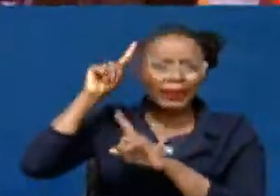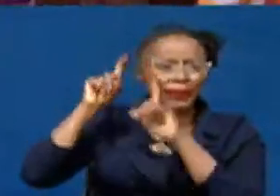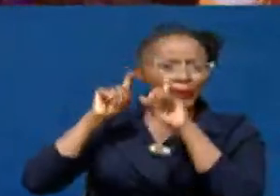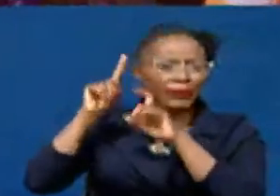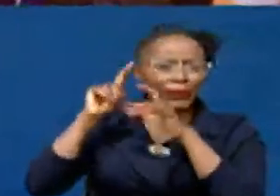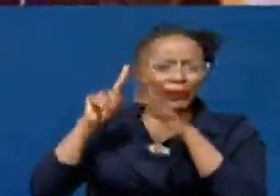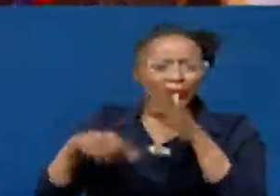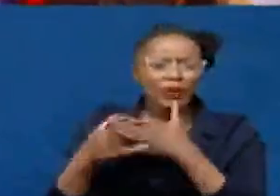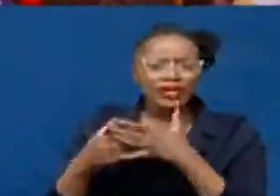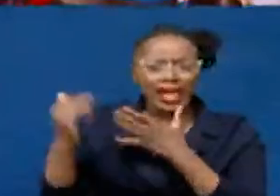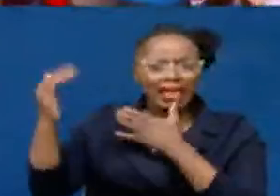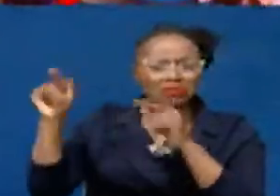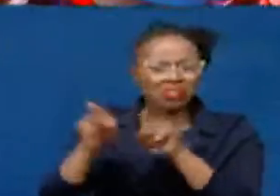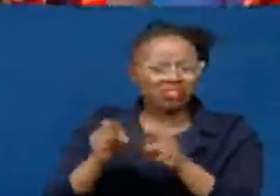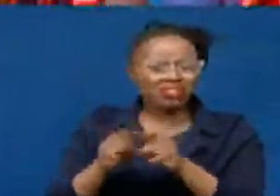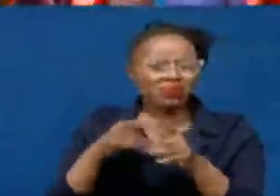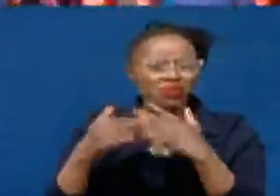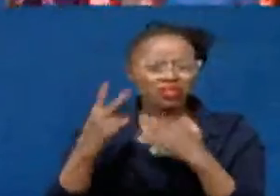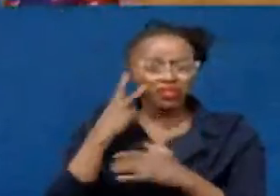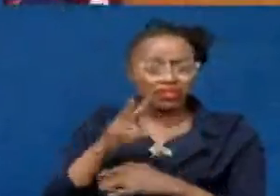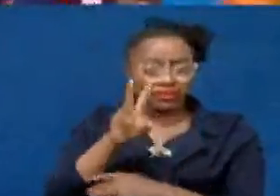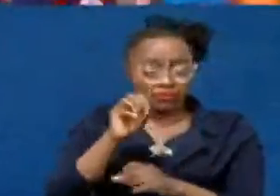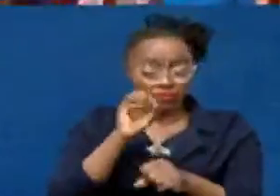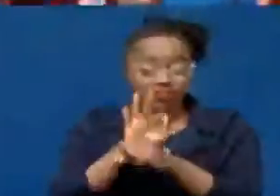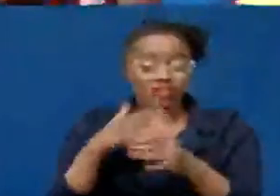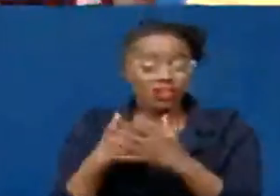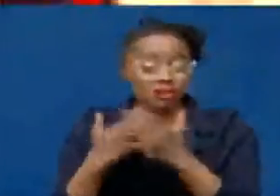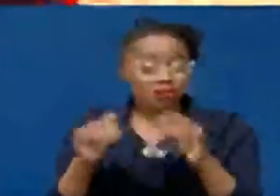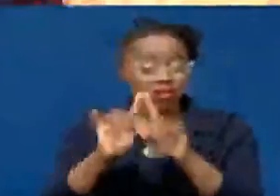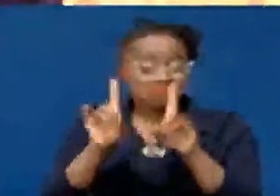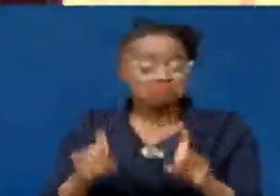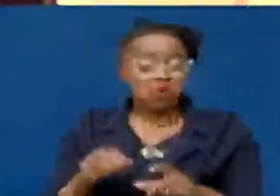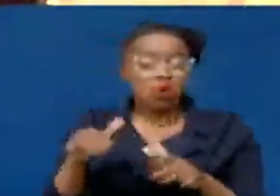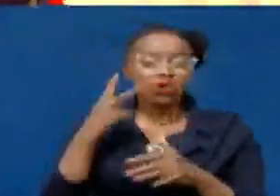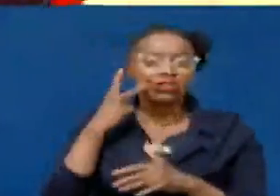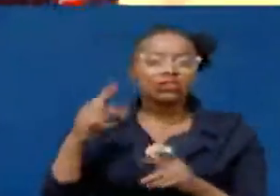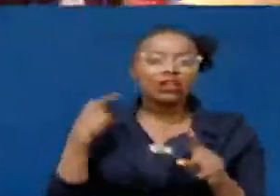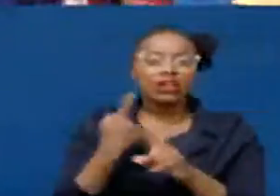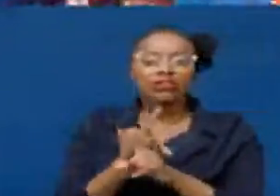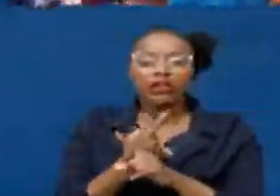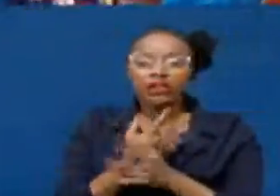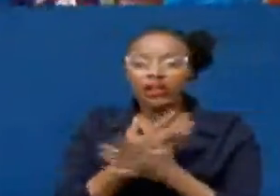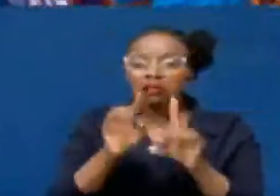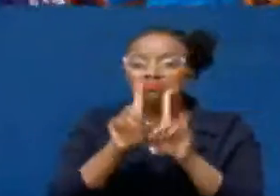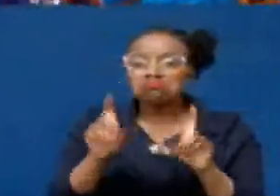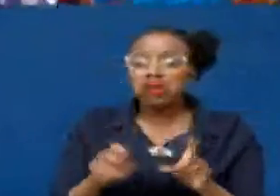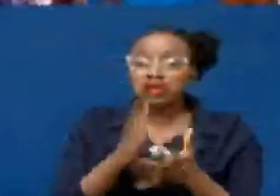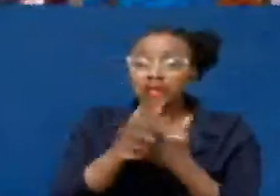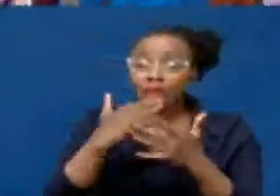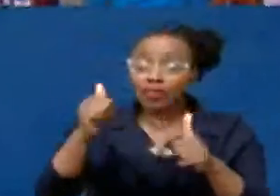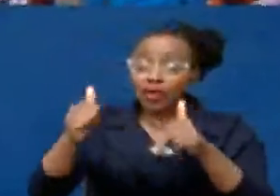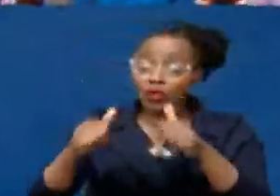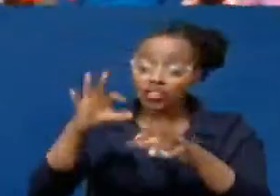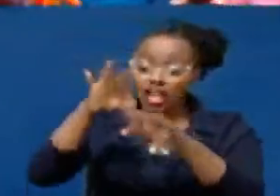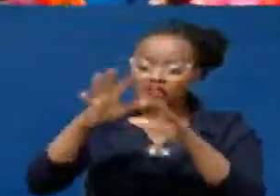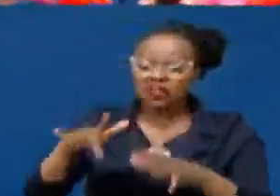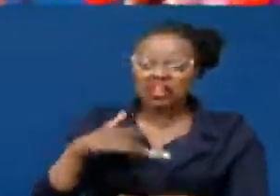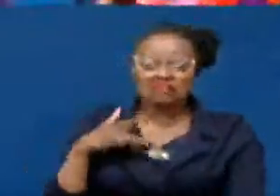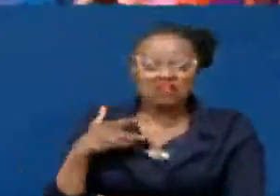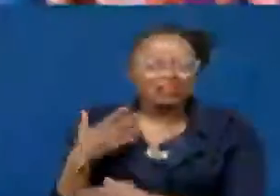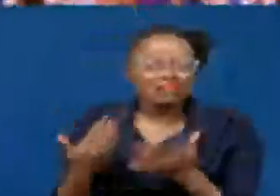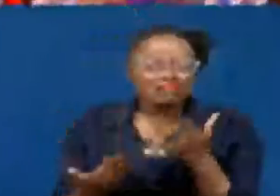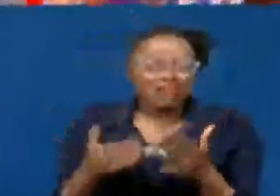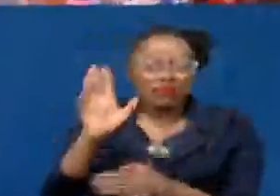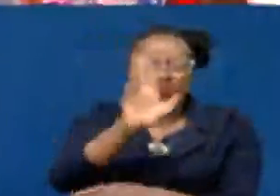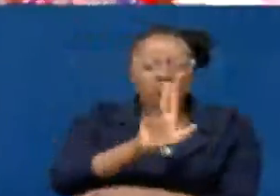will I expect more of the same that I've seen from 2013 to date? Or will I see anything different? Some of the things that, you know, a voter might feel the